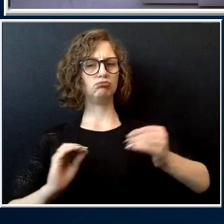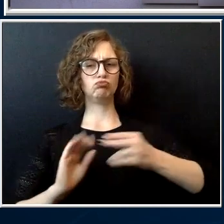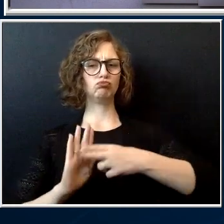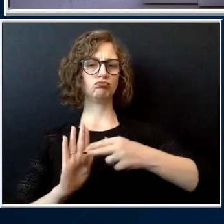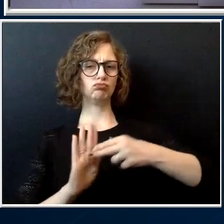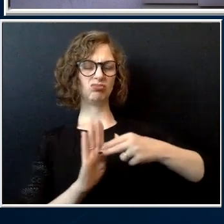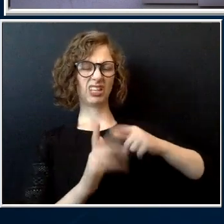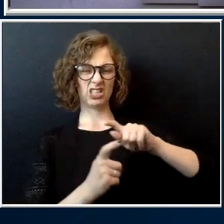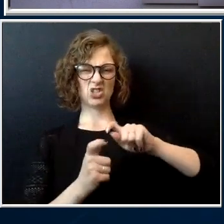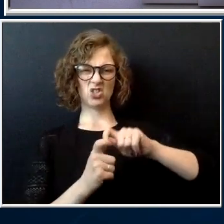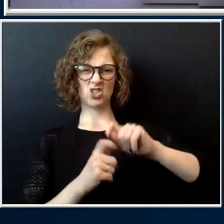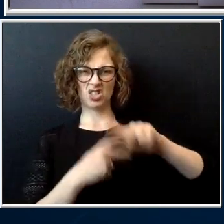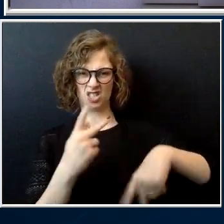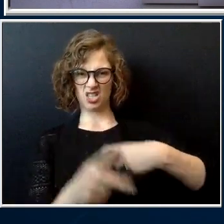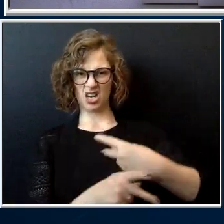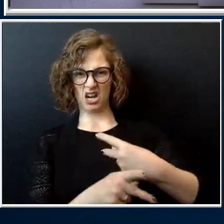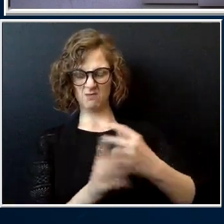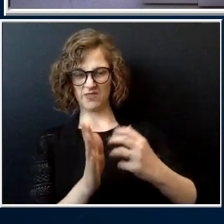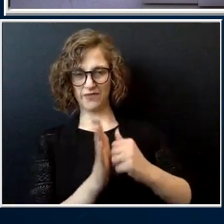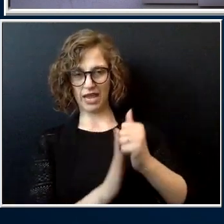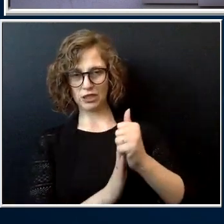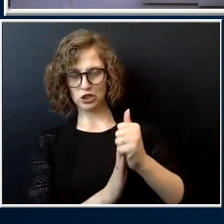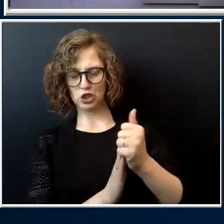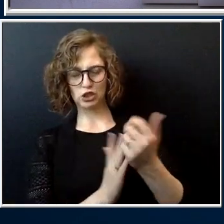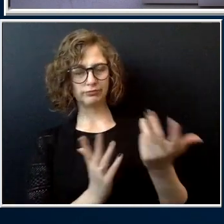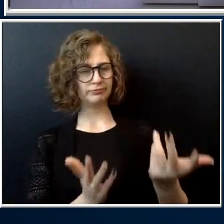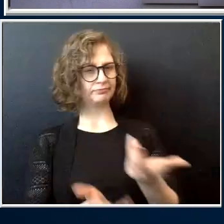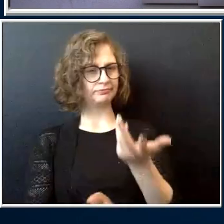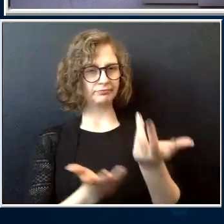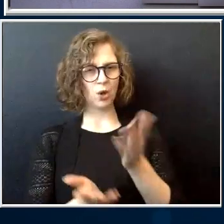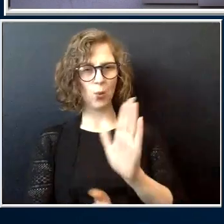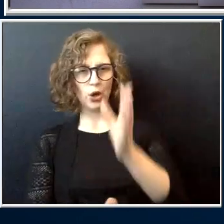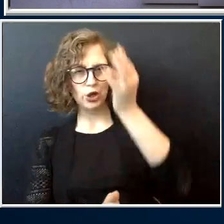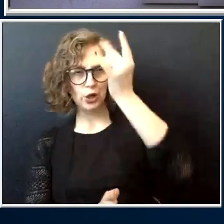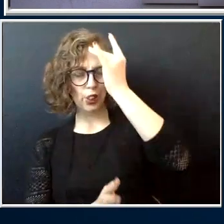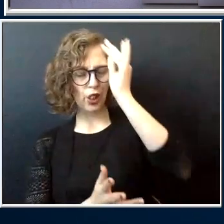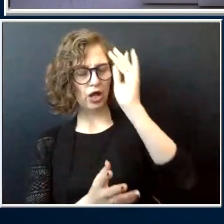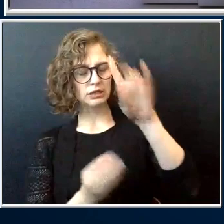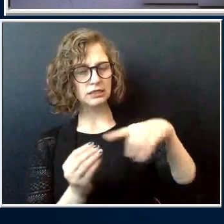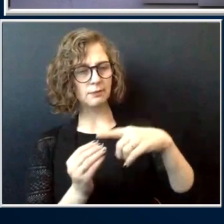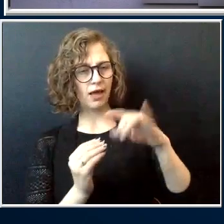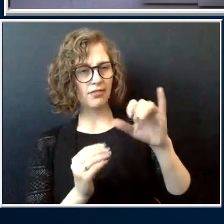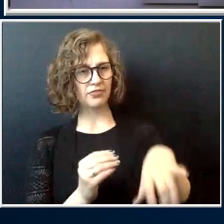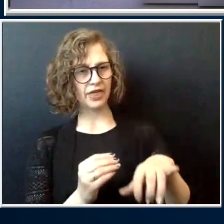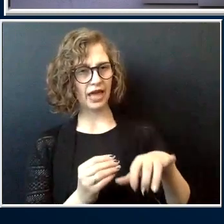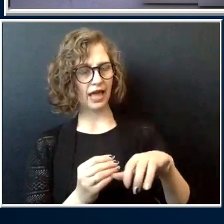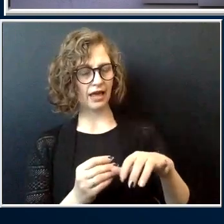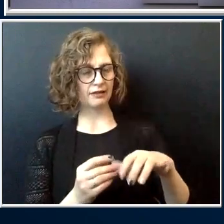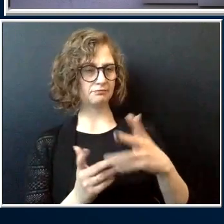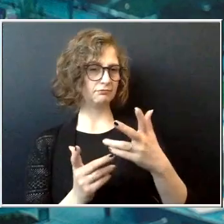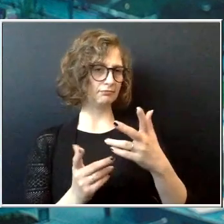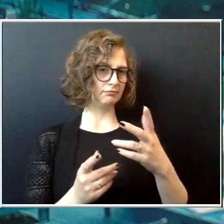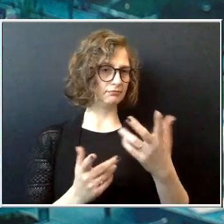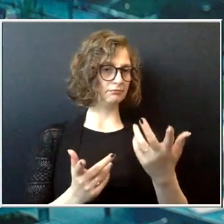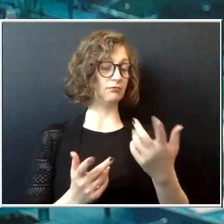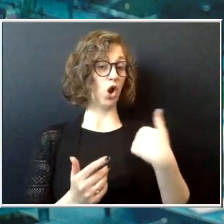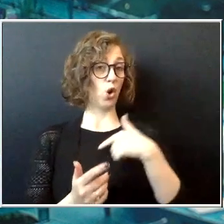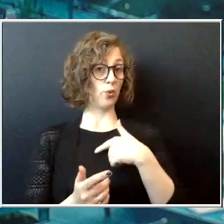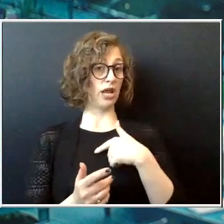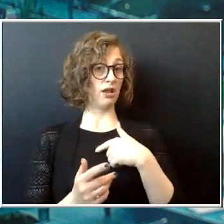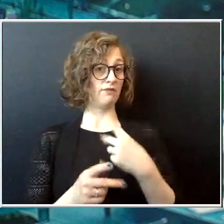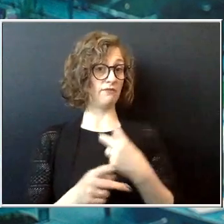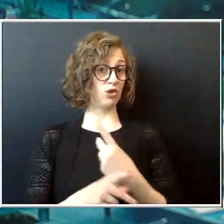Nye, what are your thoughts? And how far are we from really pinpointing what this is about? It's really difficult